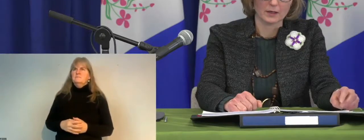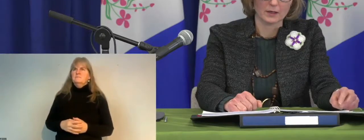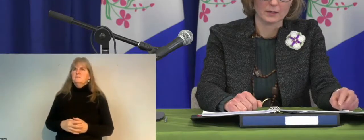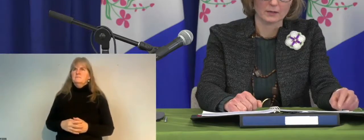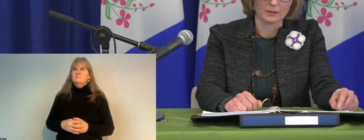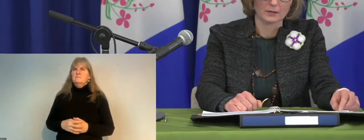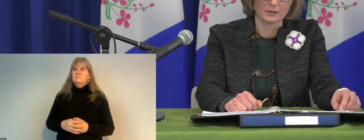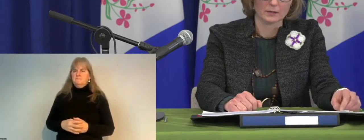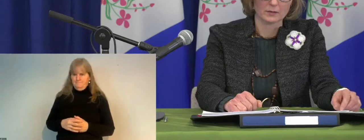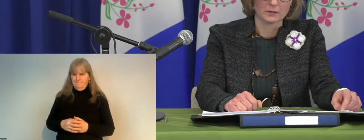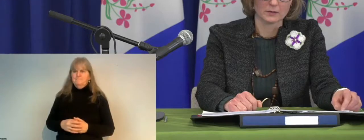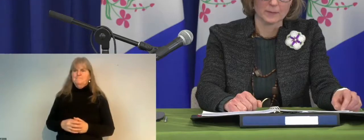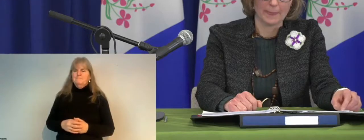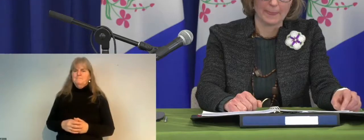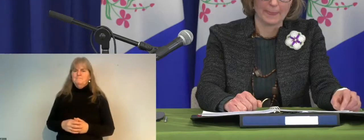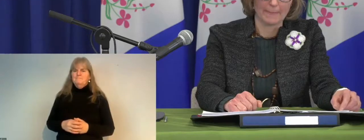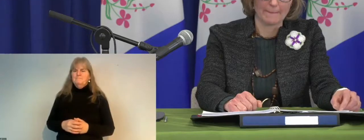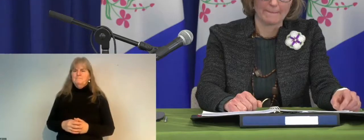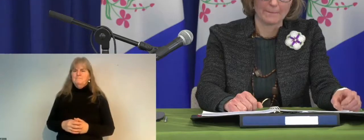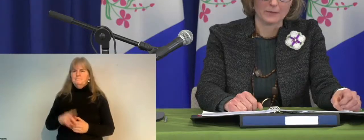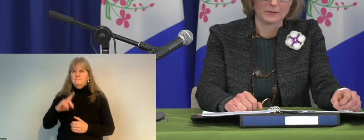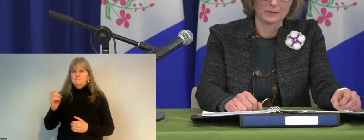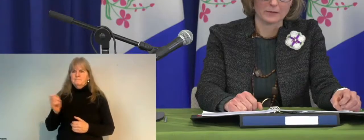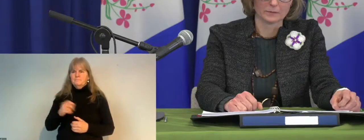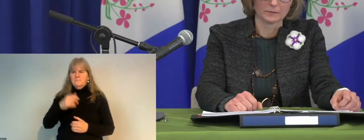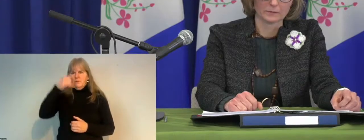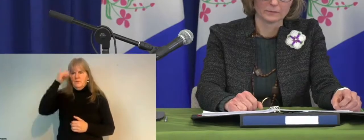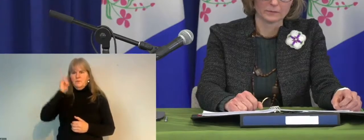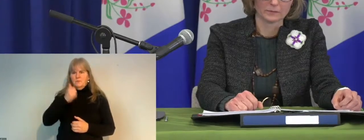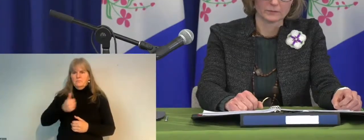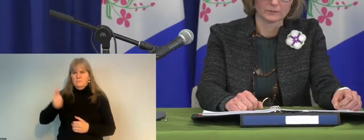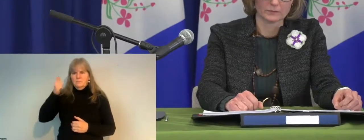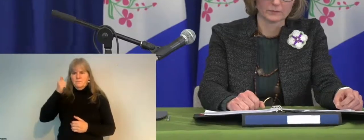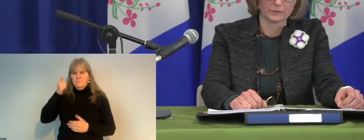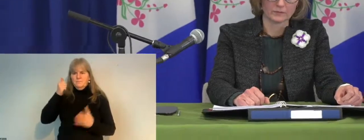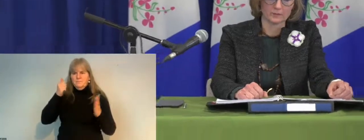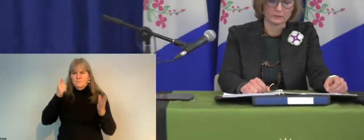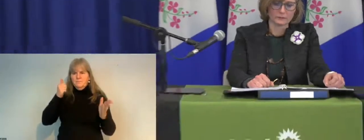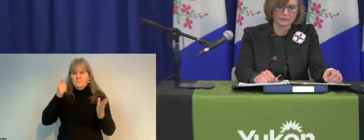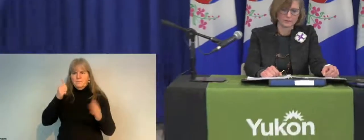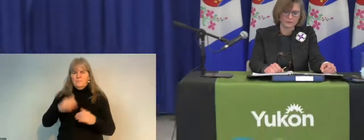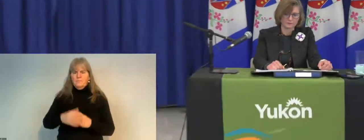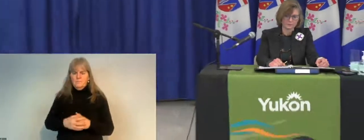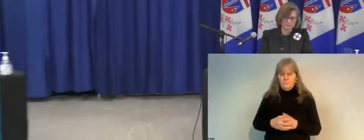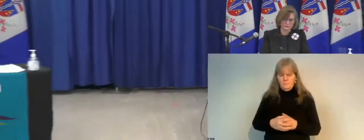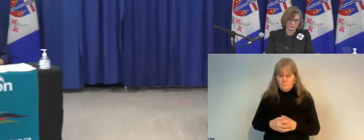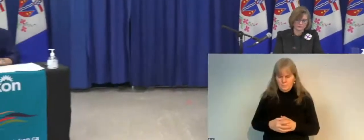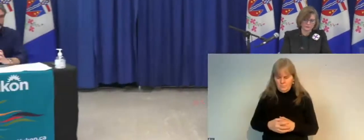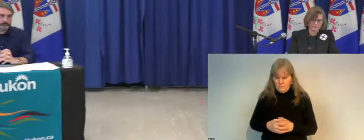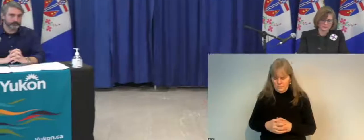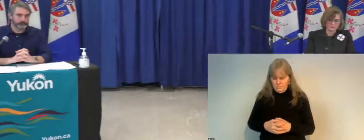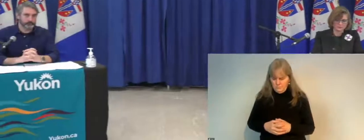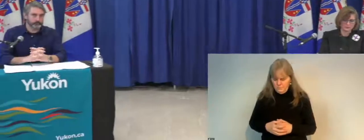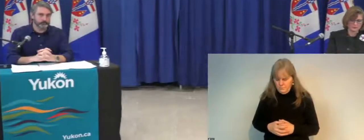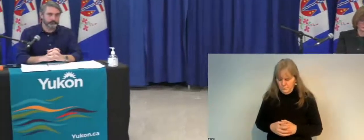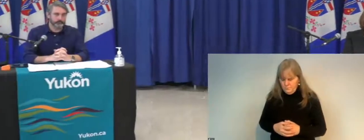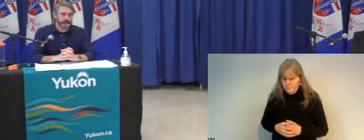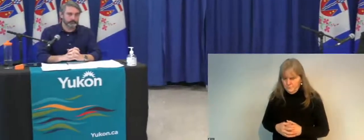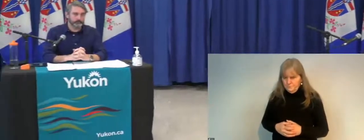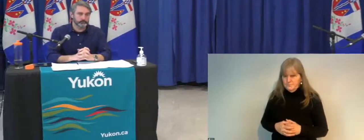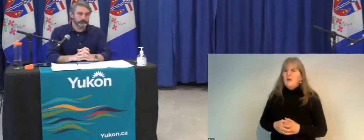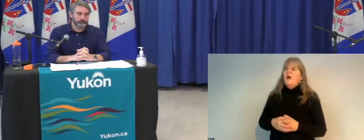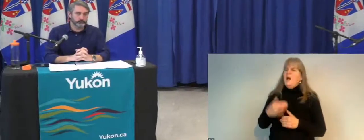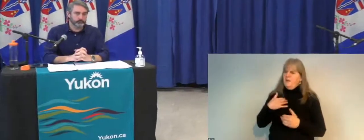Yes, and this one's for Premier Silver. I spoke with Yukoners who have long COVID, and they say it